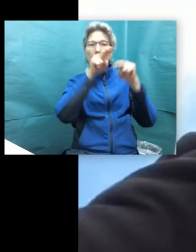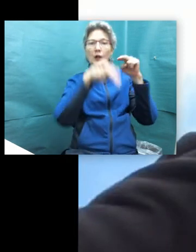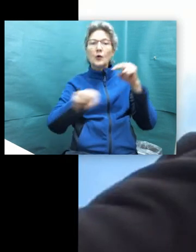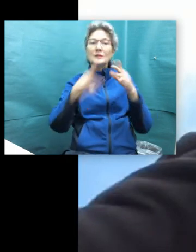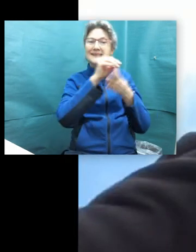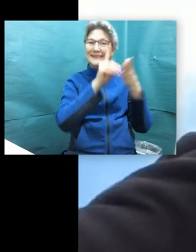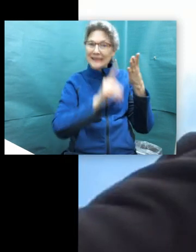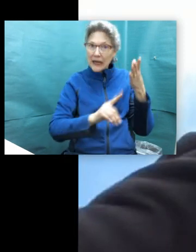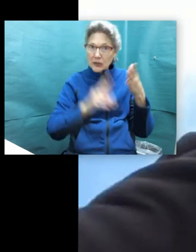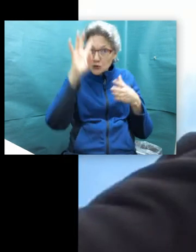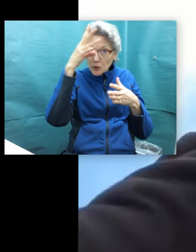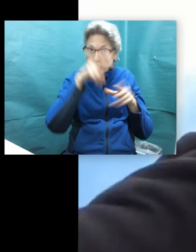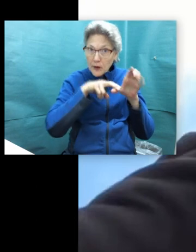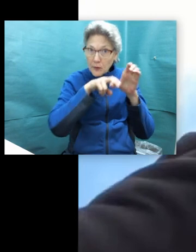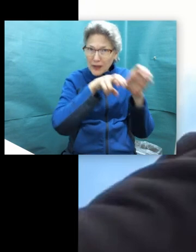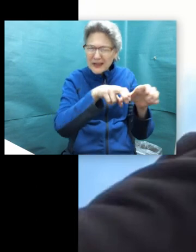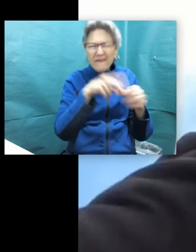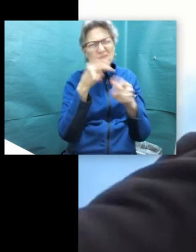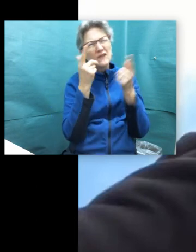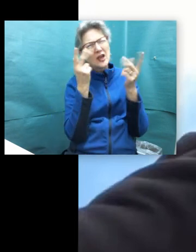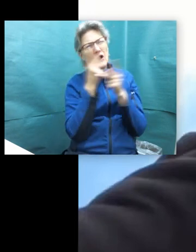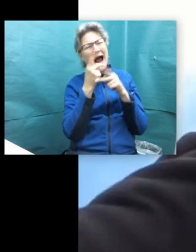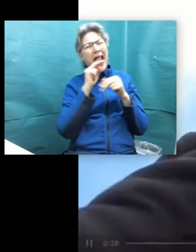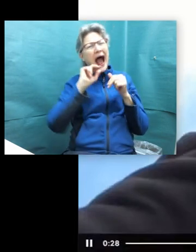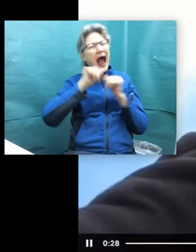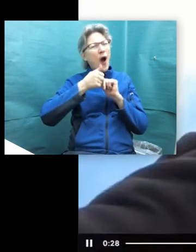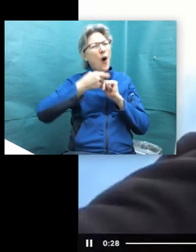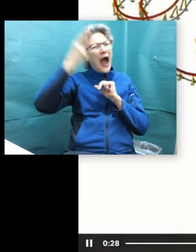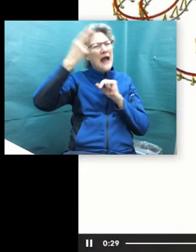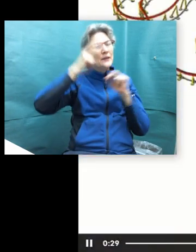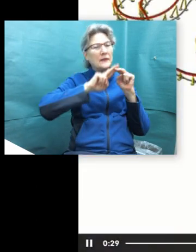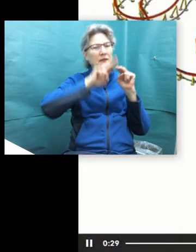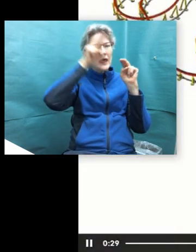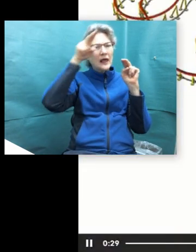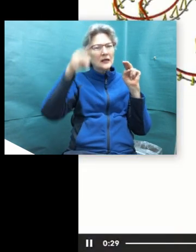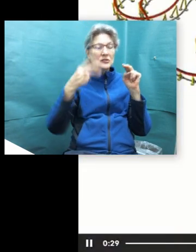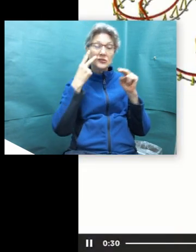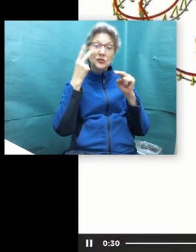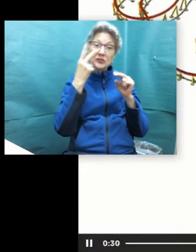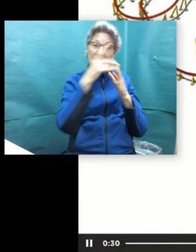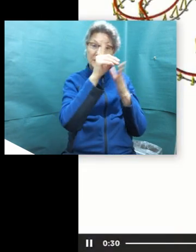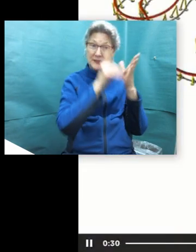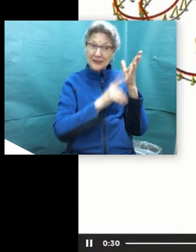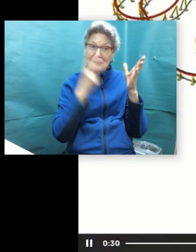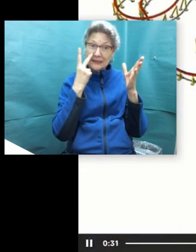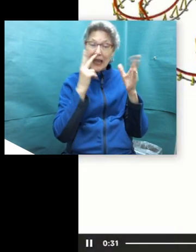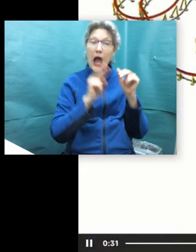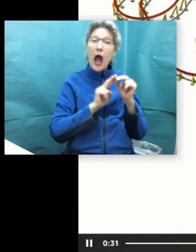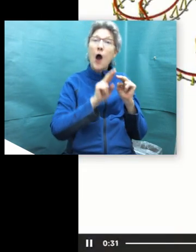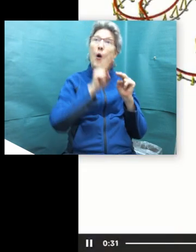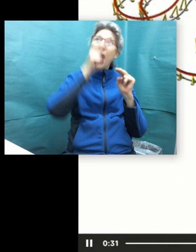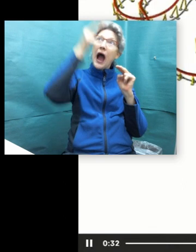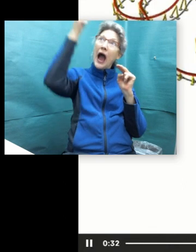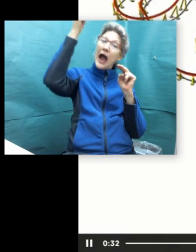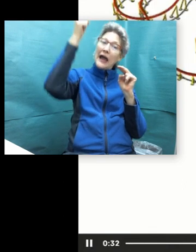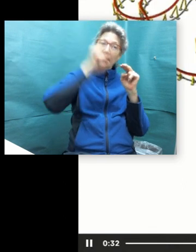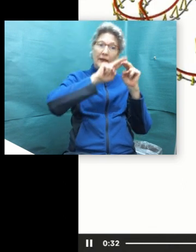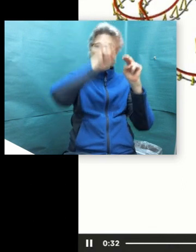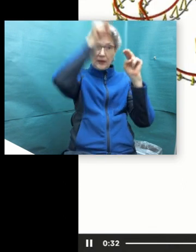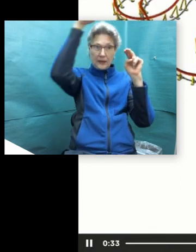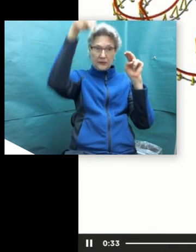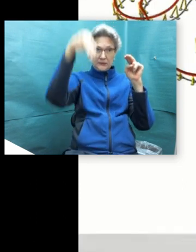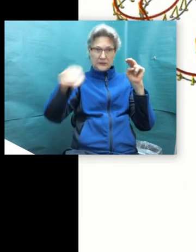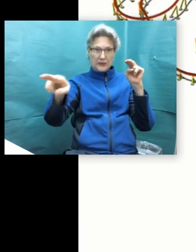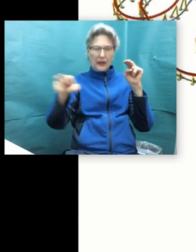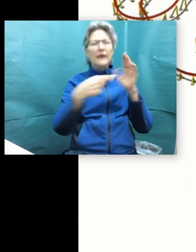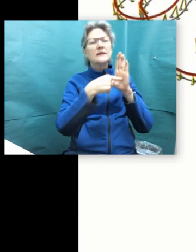designers create rides, they have to figure out how high to make the hills. So let's look at a few roller coaster designs to see how high the hills are. This is the